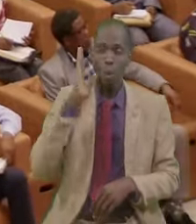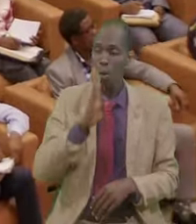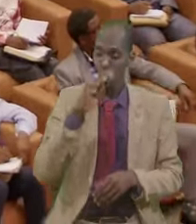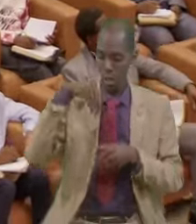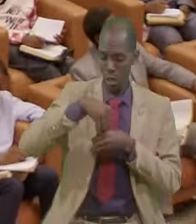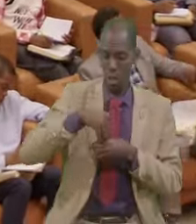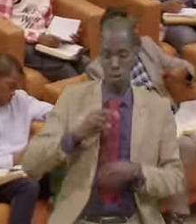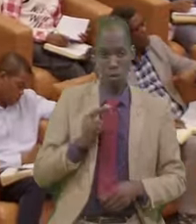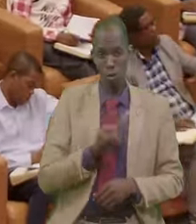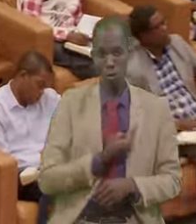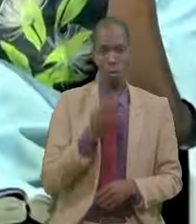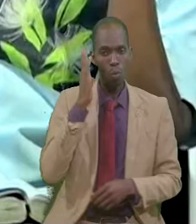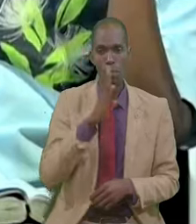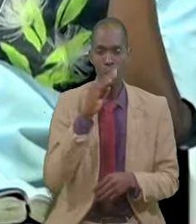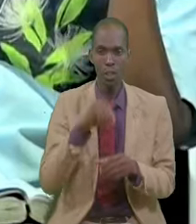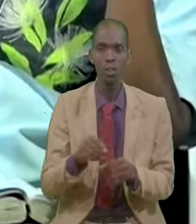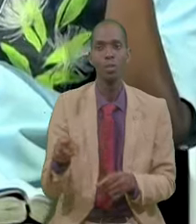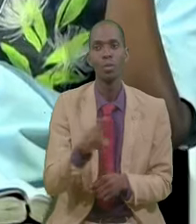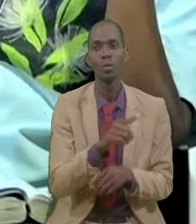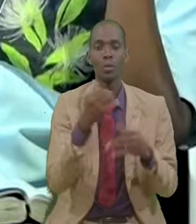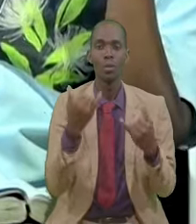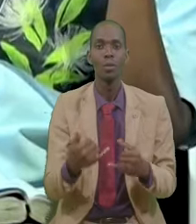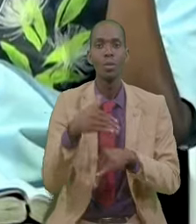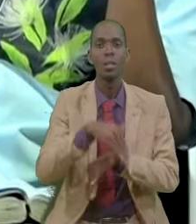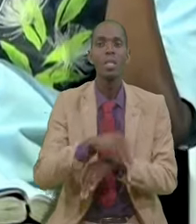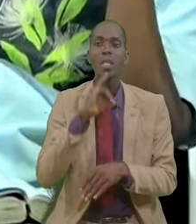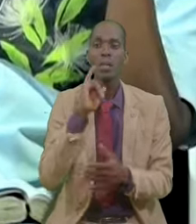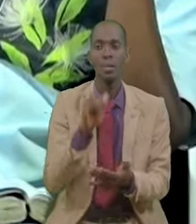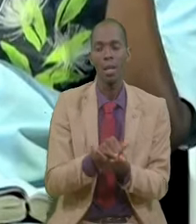will be in you. Tonight is